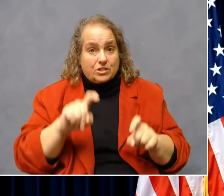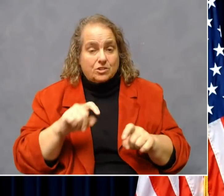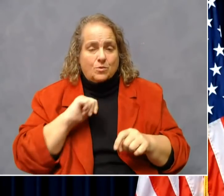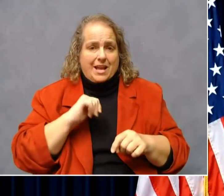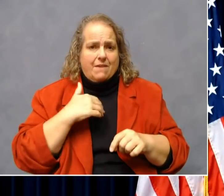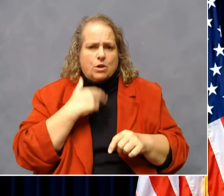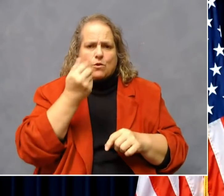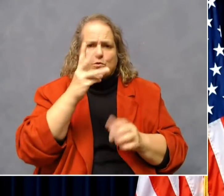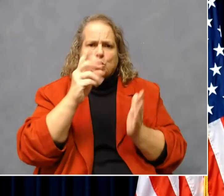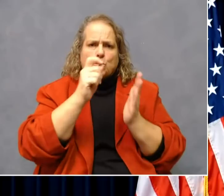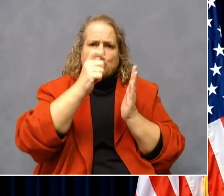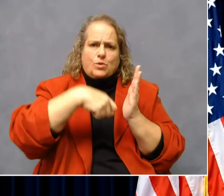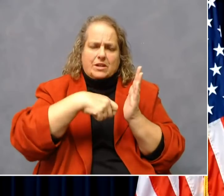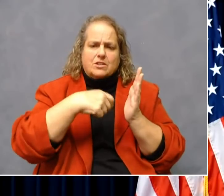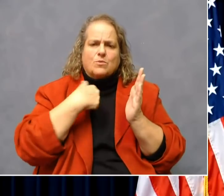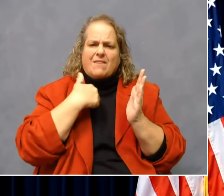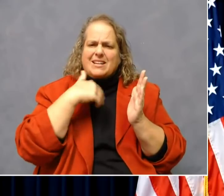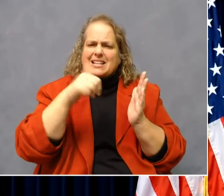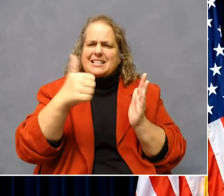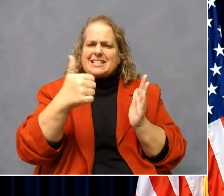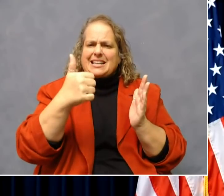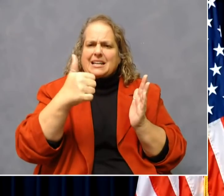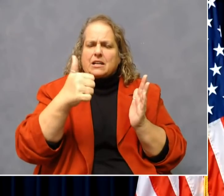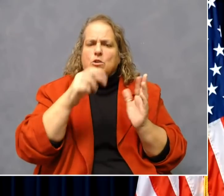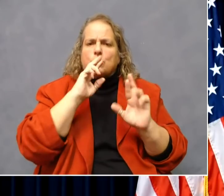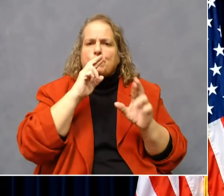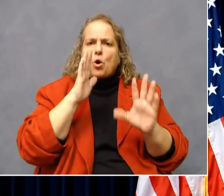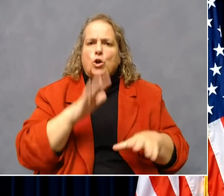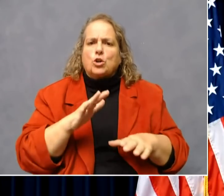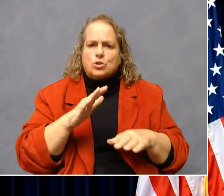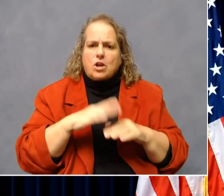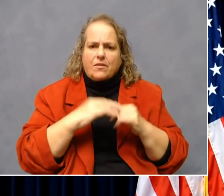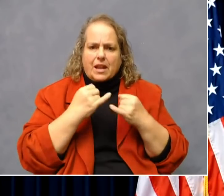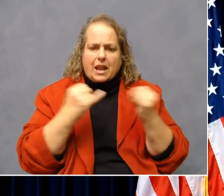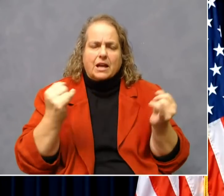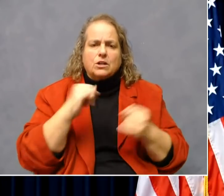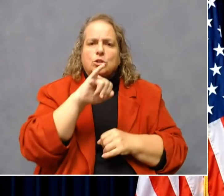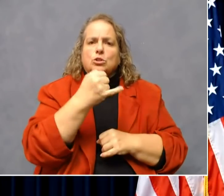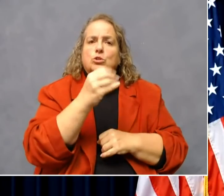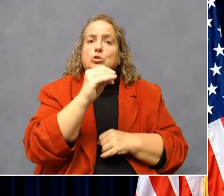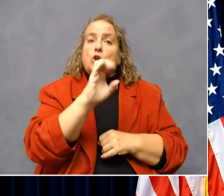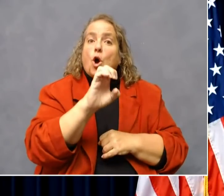10 journalists on the line. So we'll start with Joe Ragusa from Spectrum.